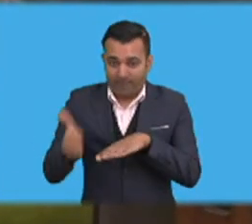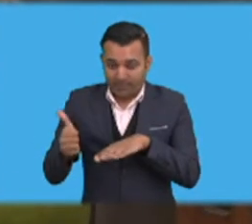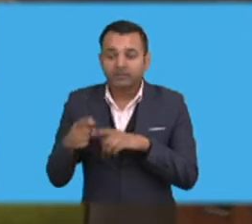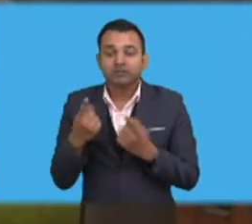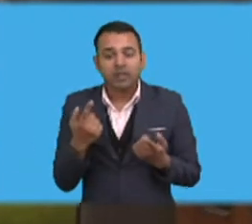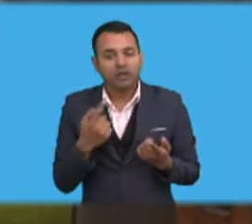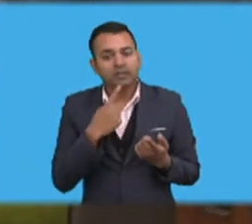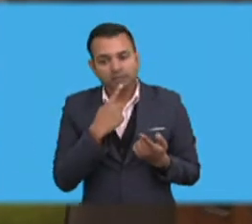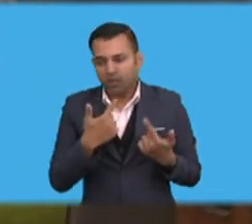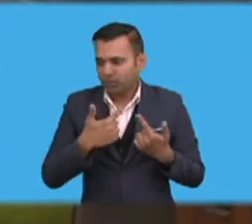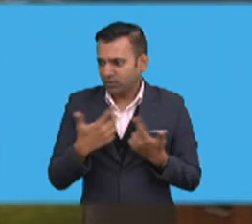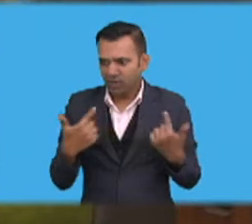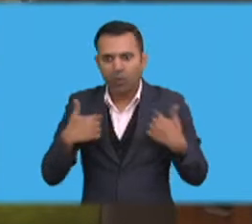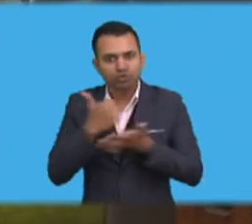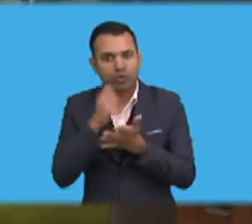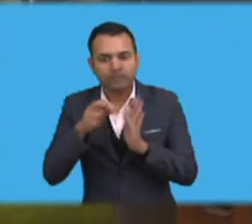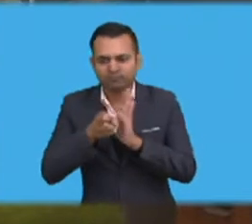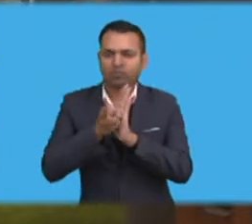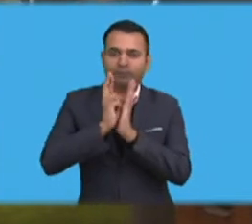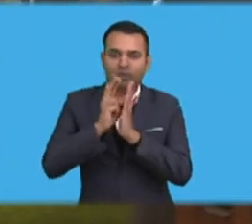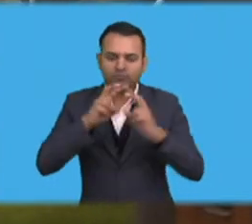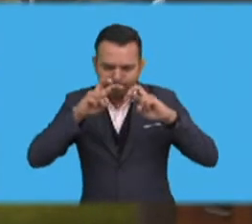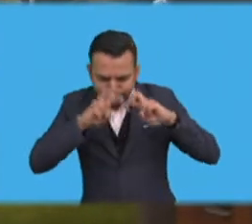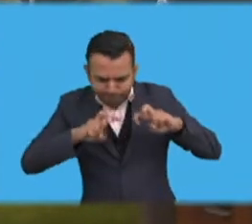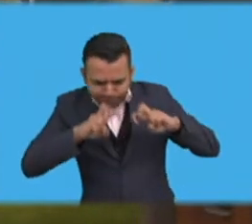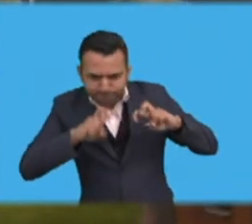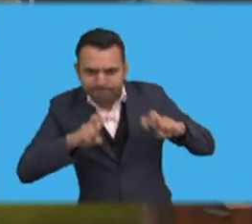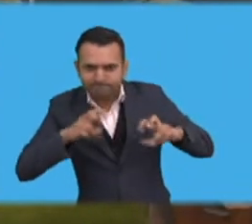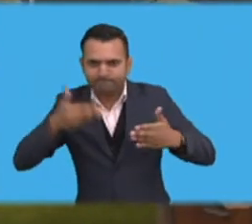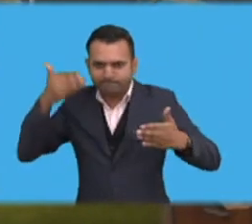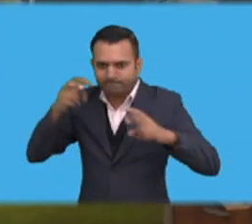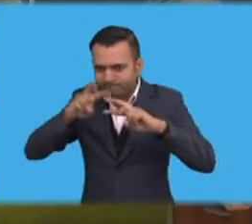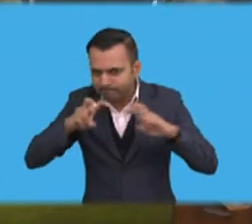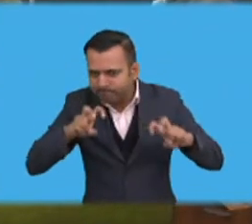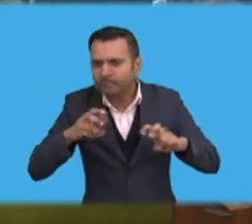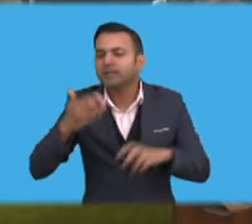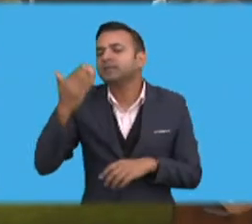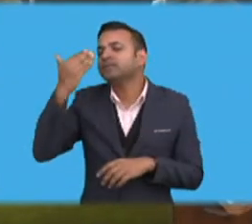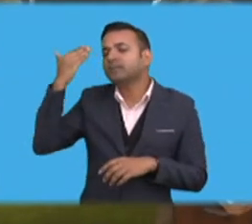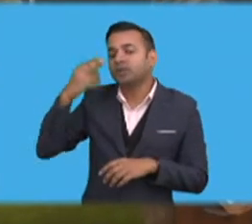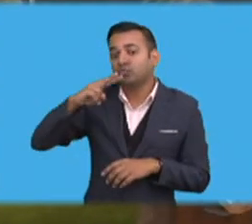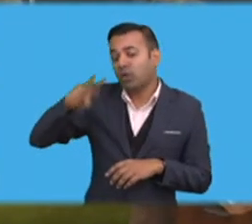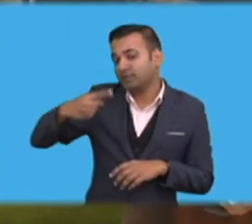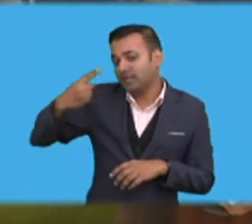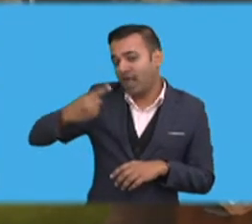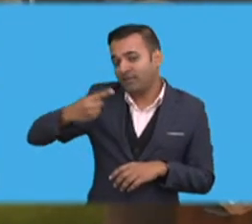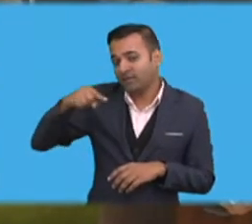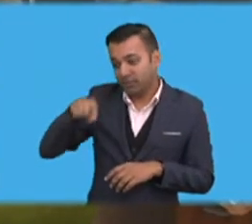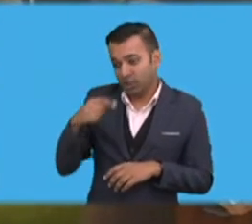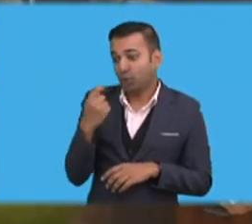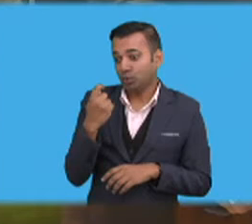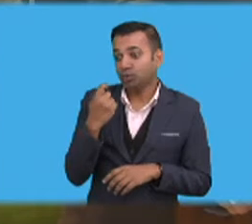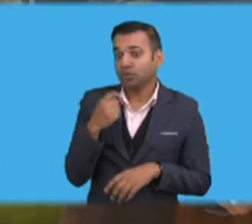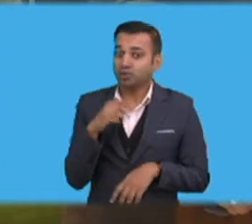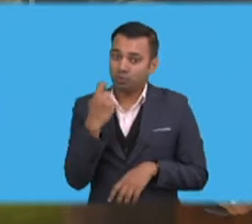the CTP insurance market way back in 2011. It is only a matter of time for the announcement of a regime to be